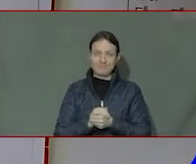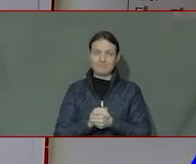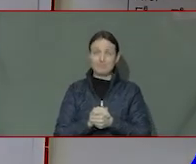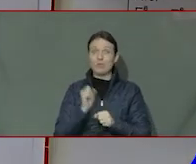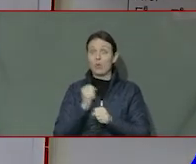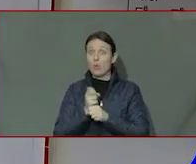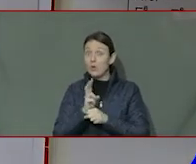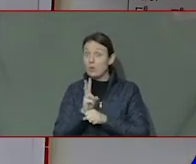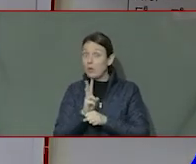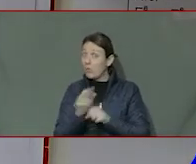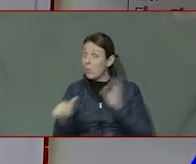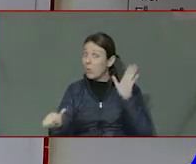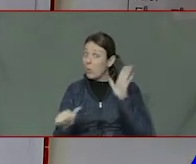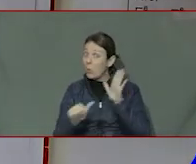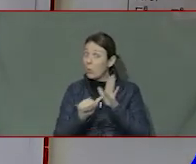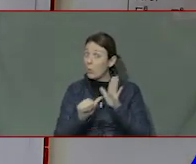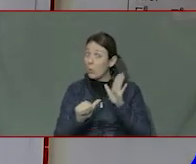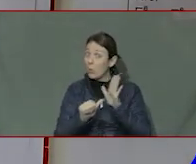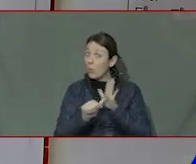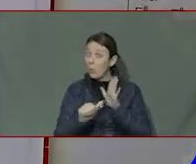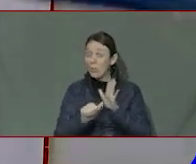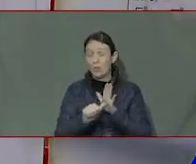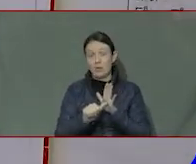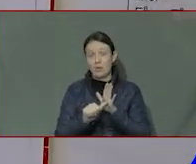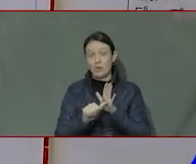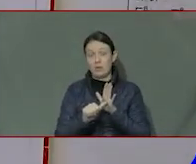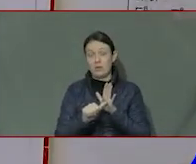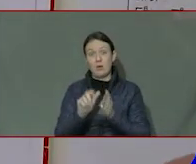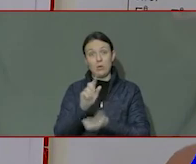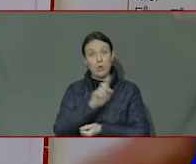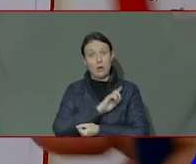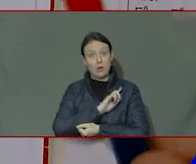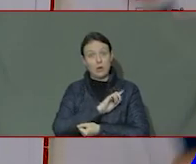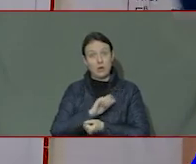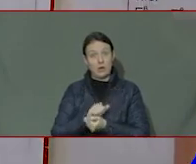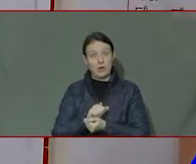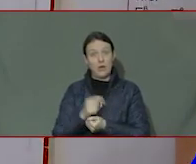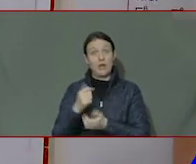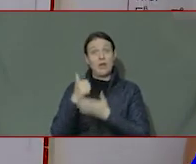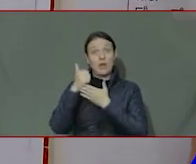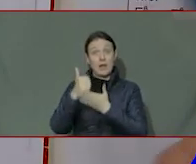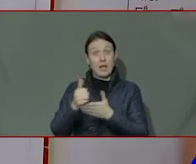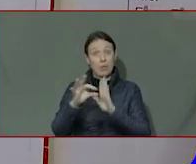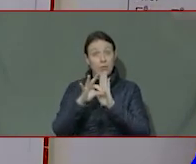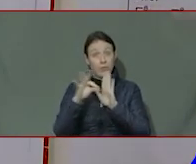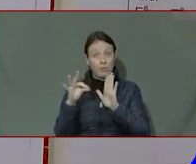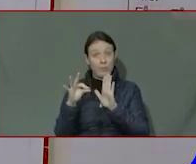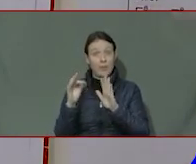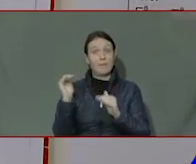is very important because not only is it important to balance formula,